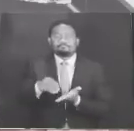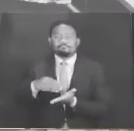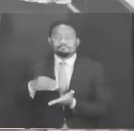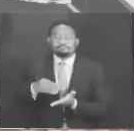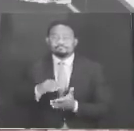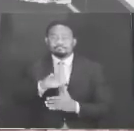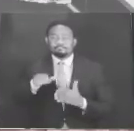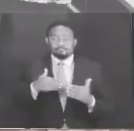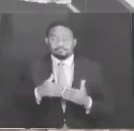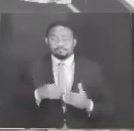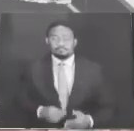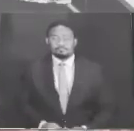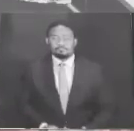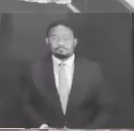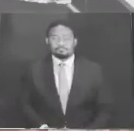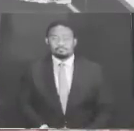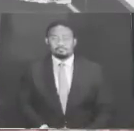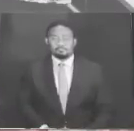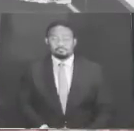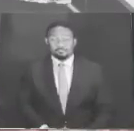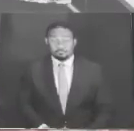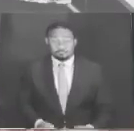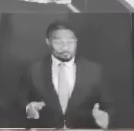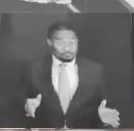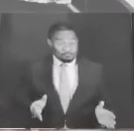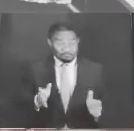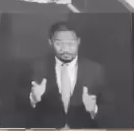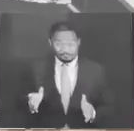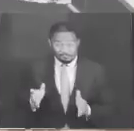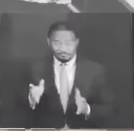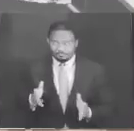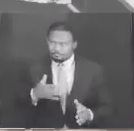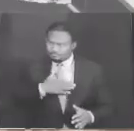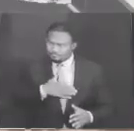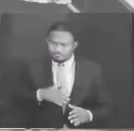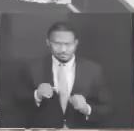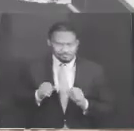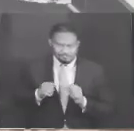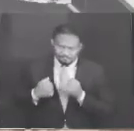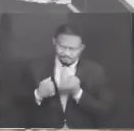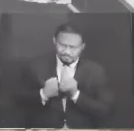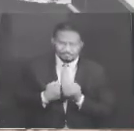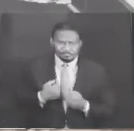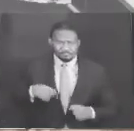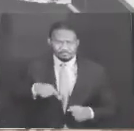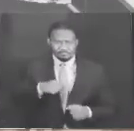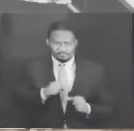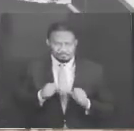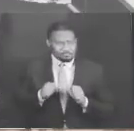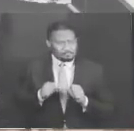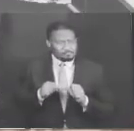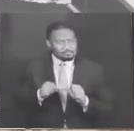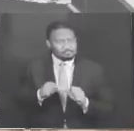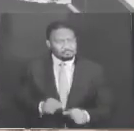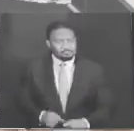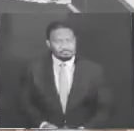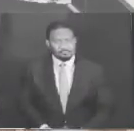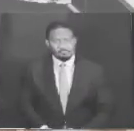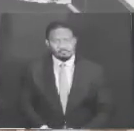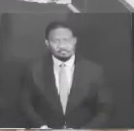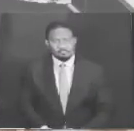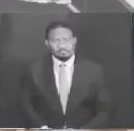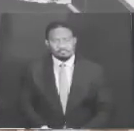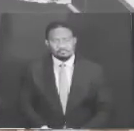the economy. I encourage honorable members to continue to support our effort as we chart a new course towards resetting our